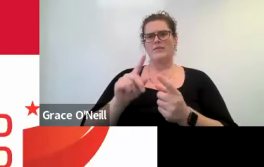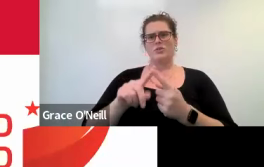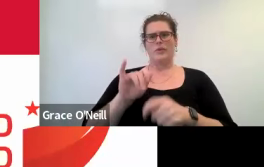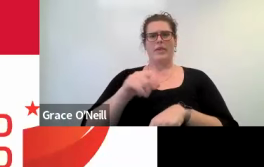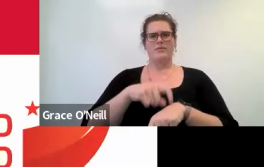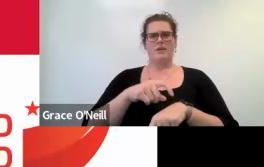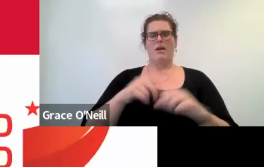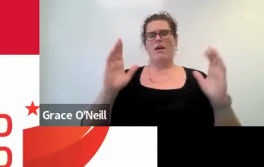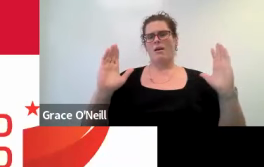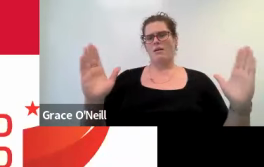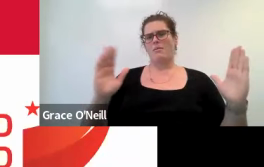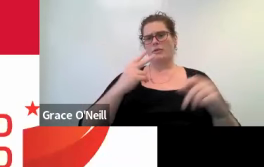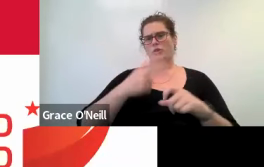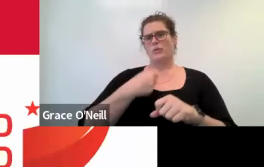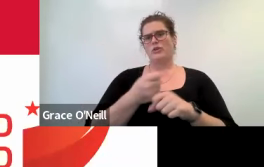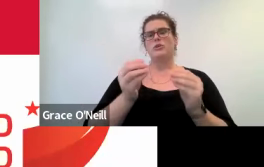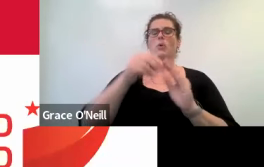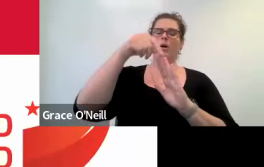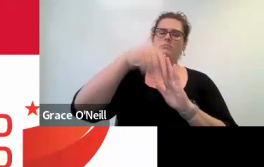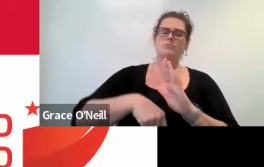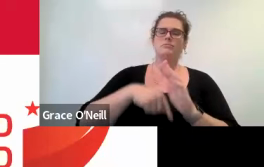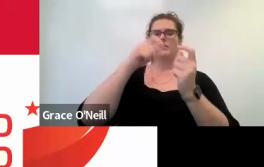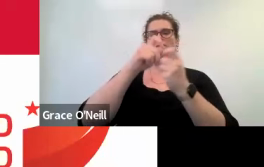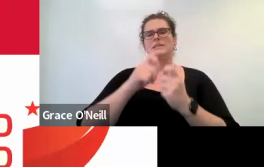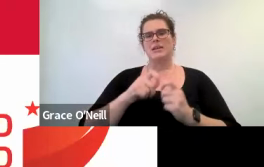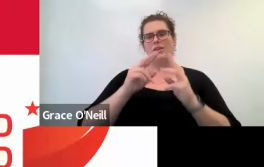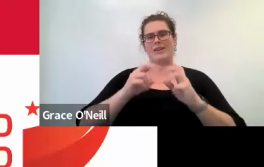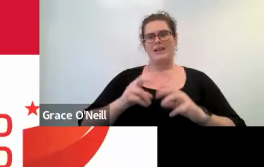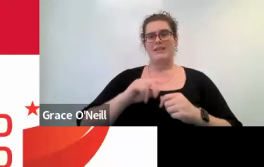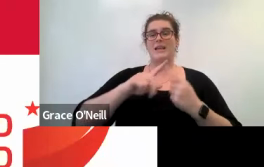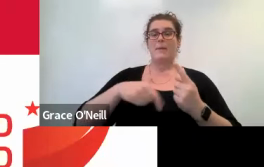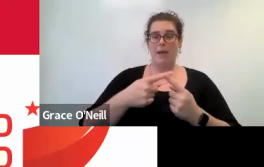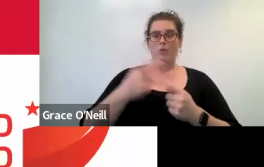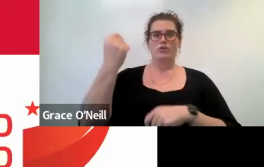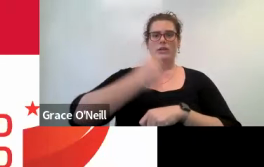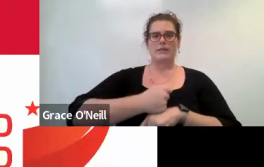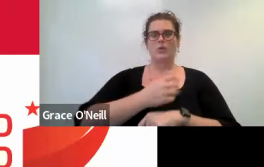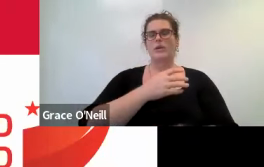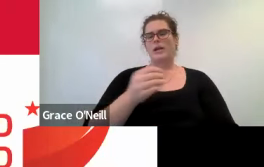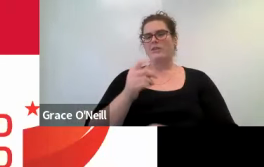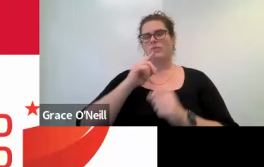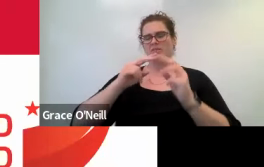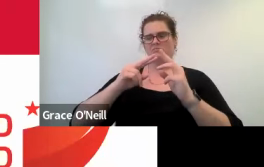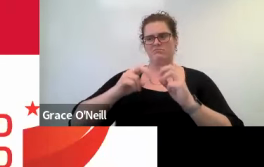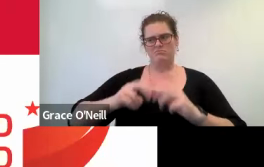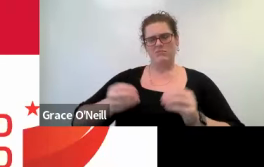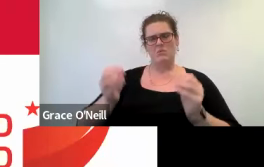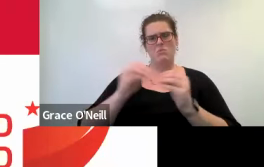analysis of where we were in terms of the shutdown, to look at this more in detail, this specific